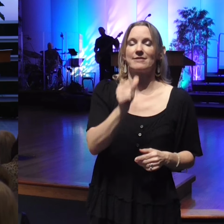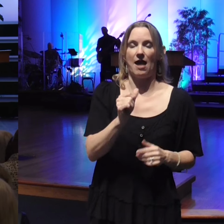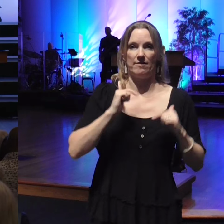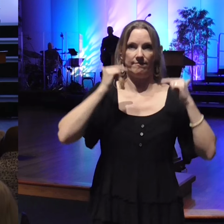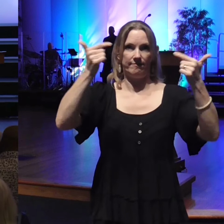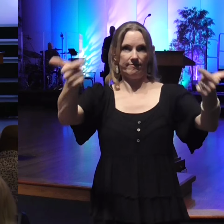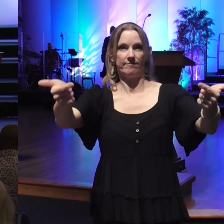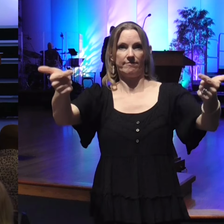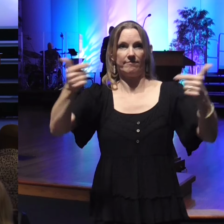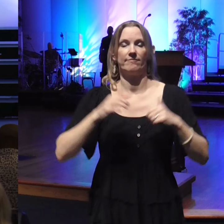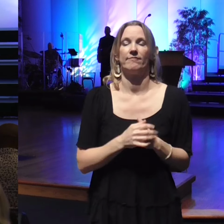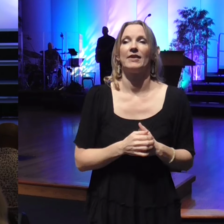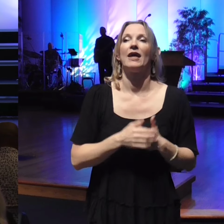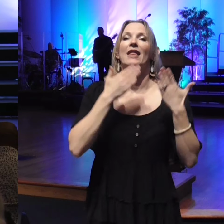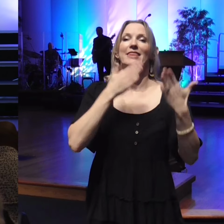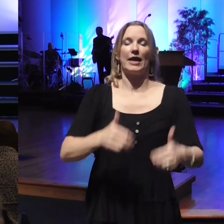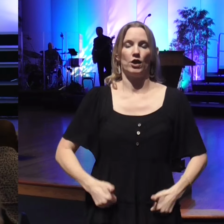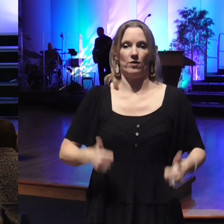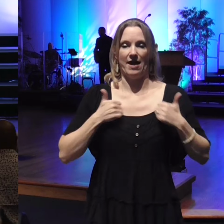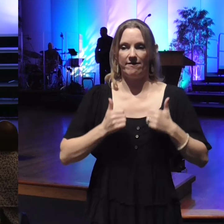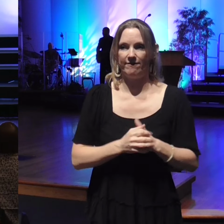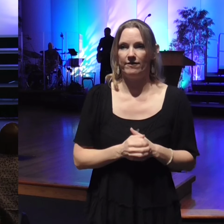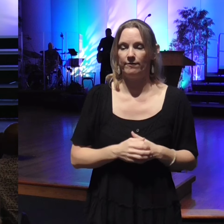not. Thank you, life.